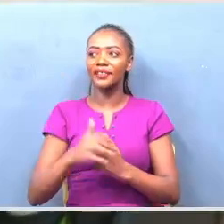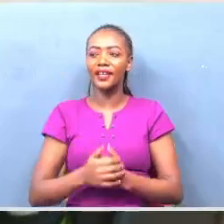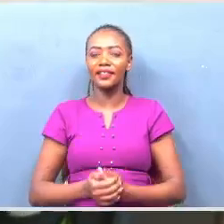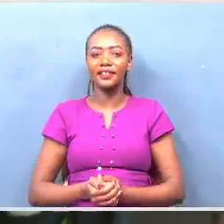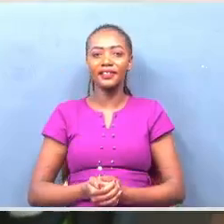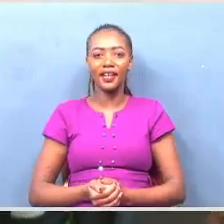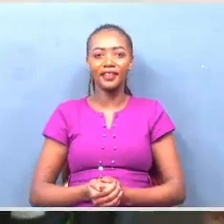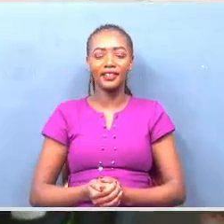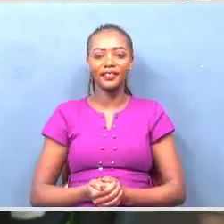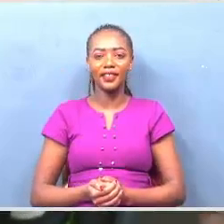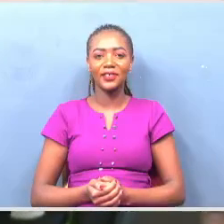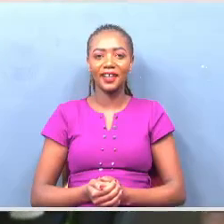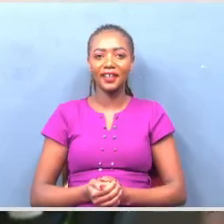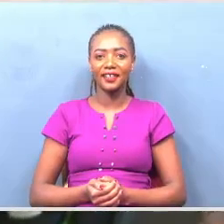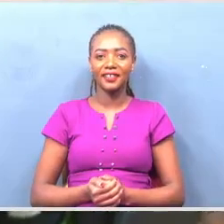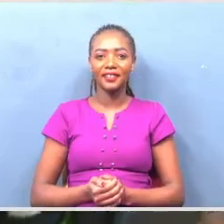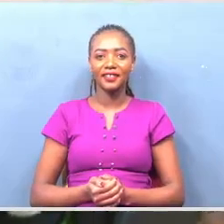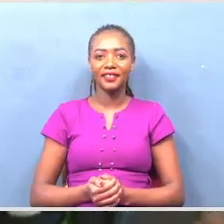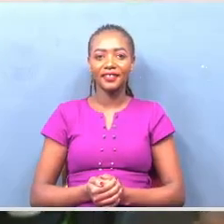Amazon Kingi, and all.